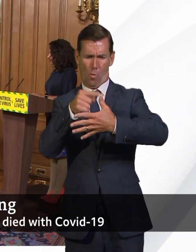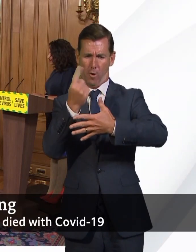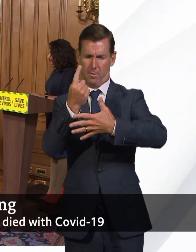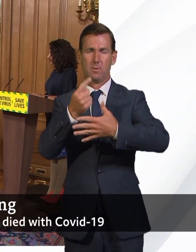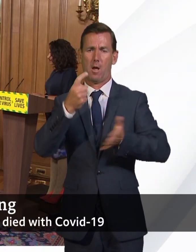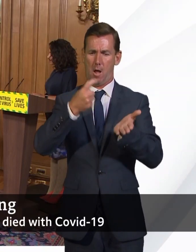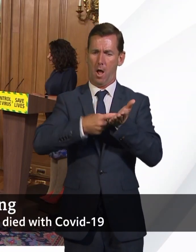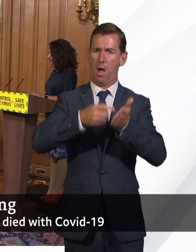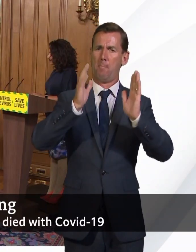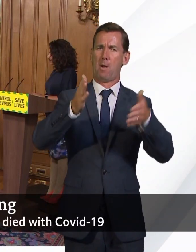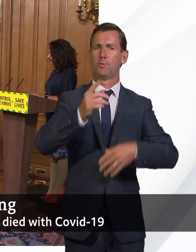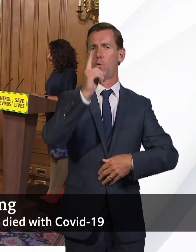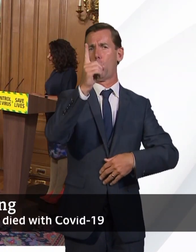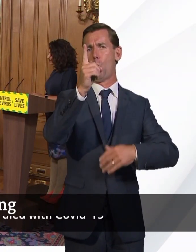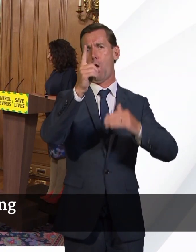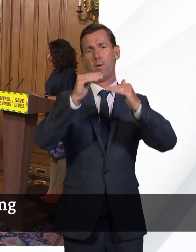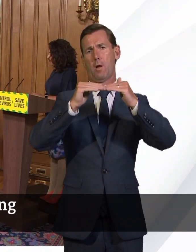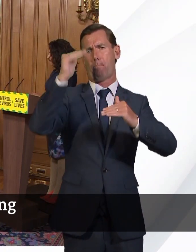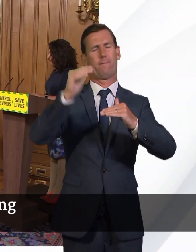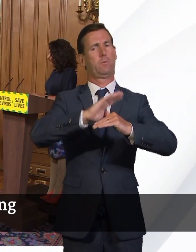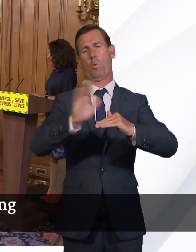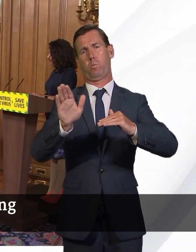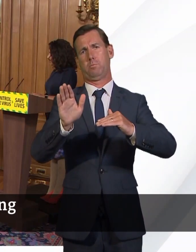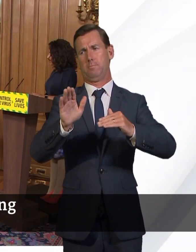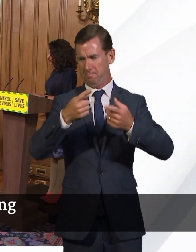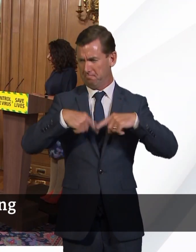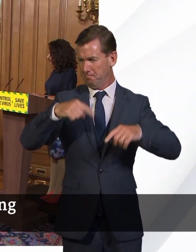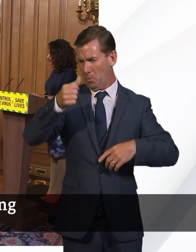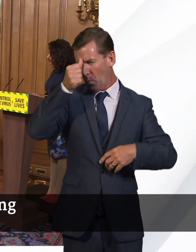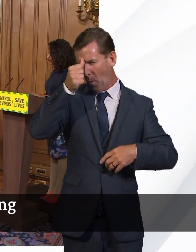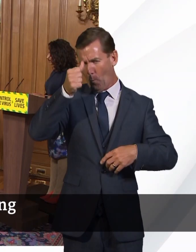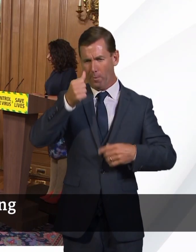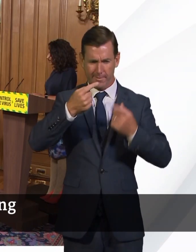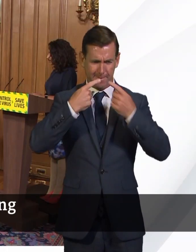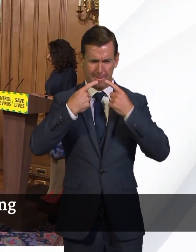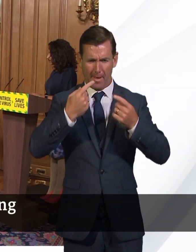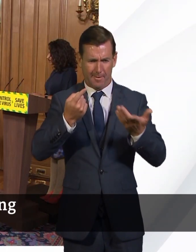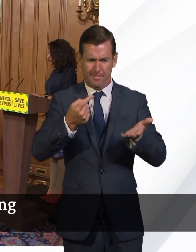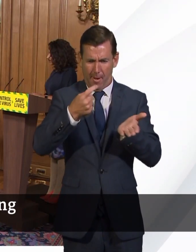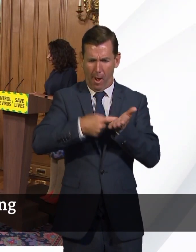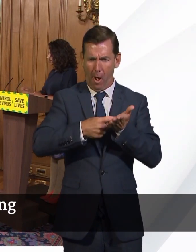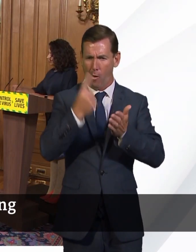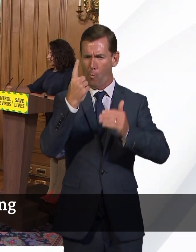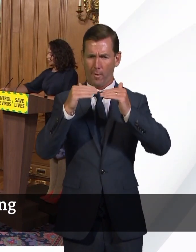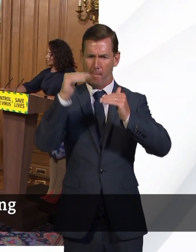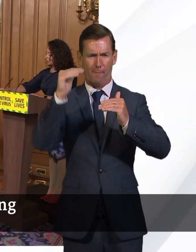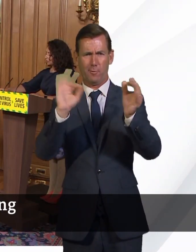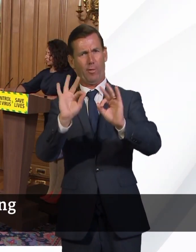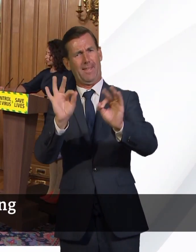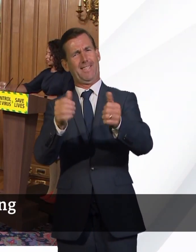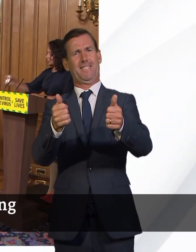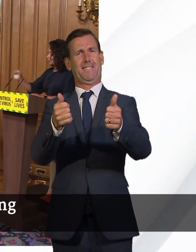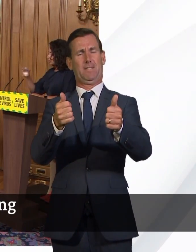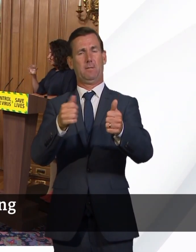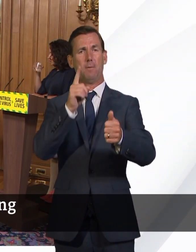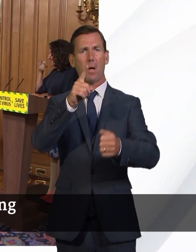the data that has been published actually confirms that test rather than the opposite. But everybody can play their part